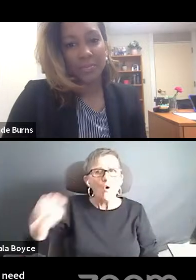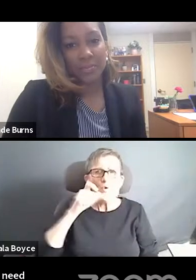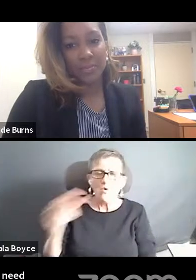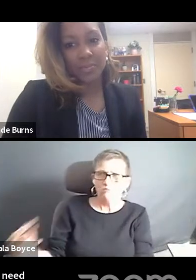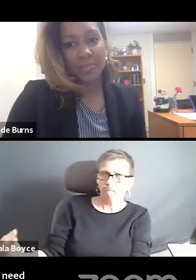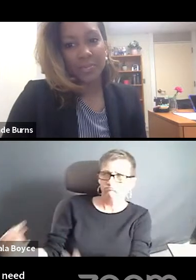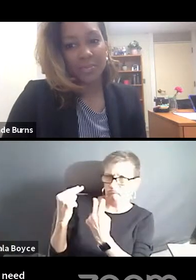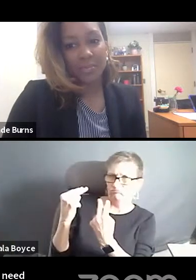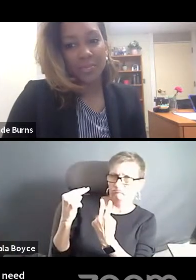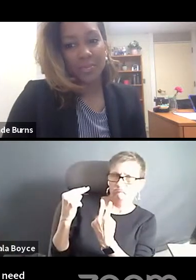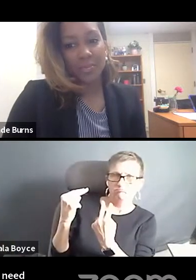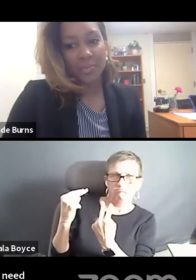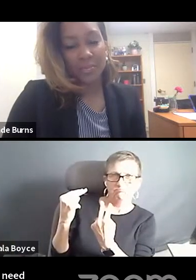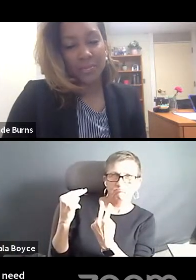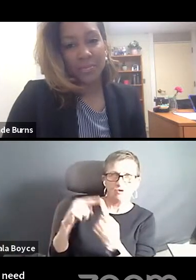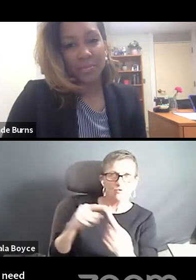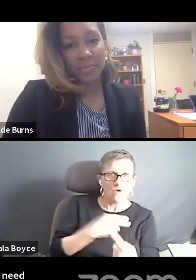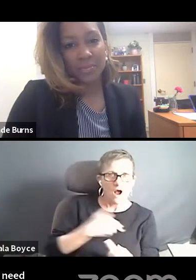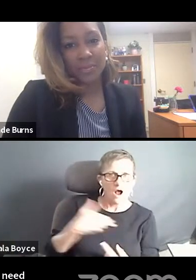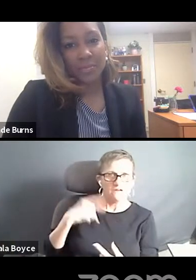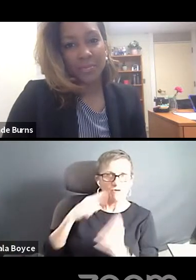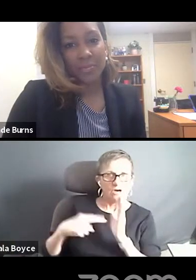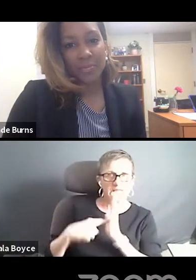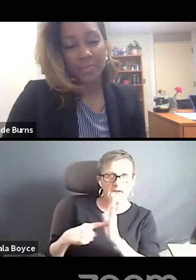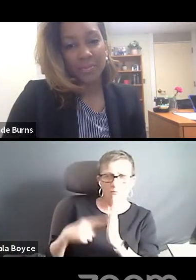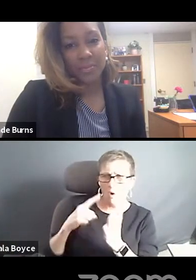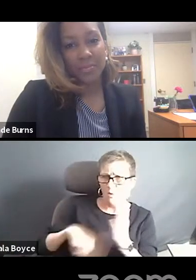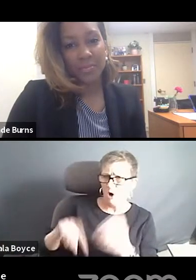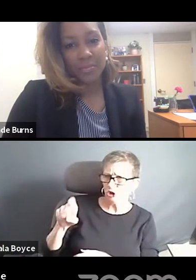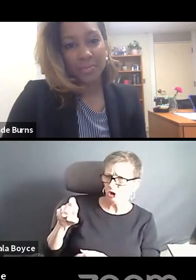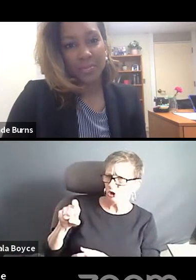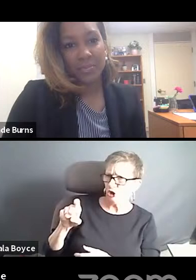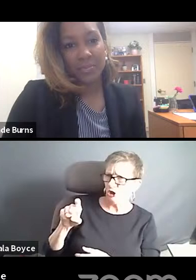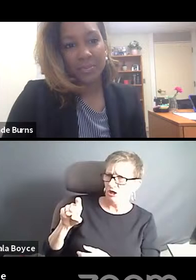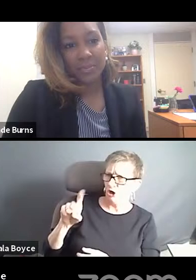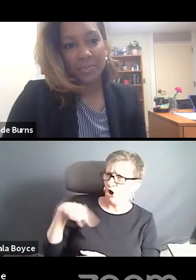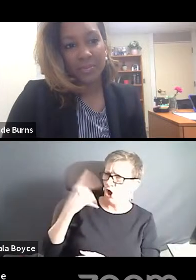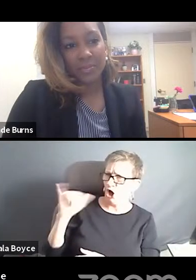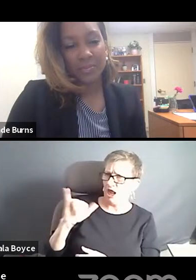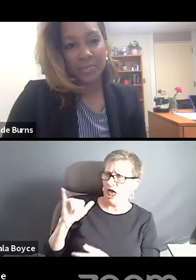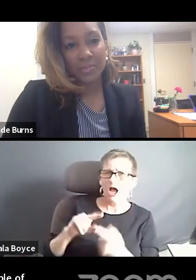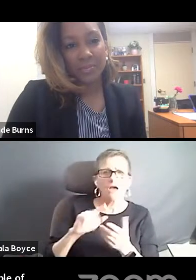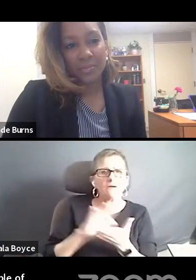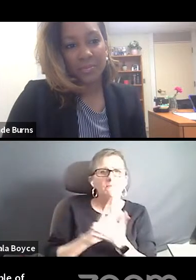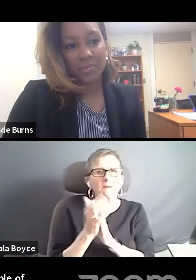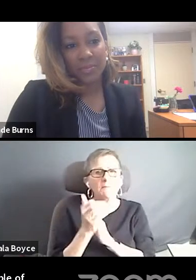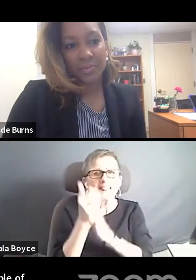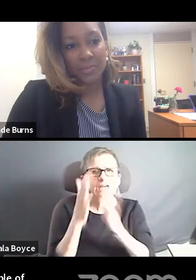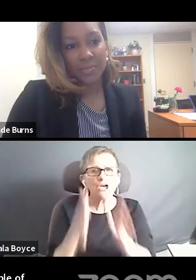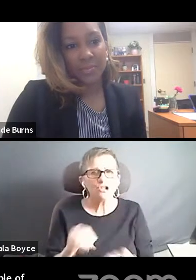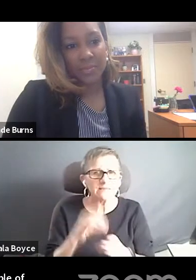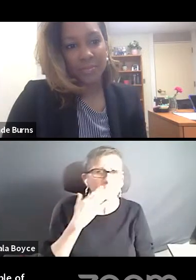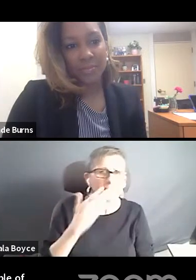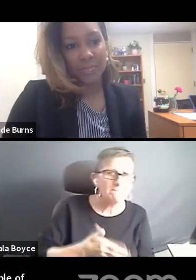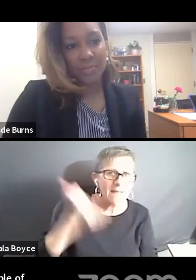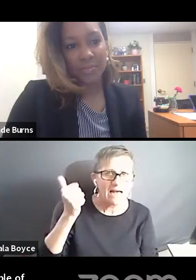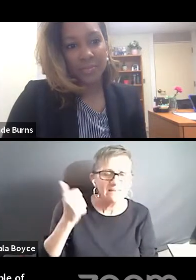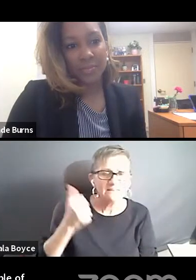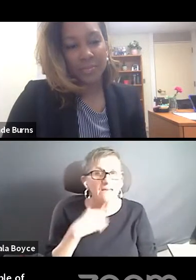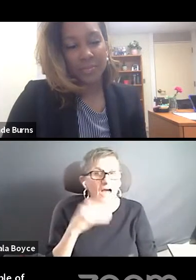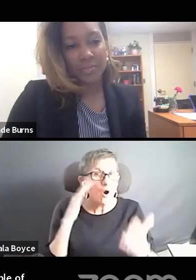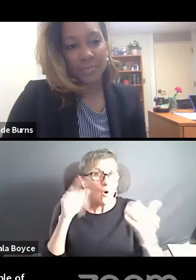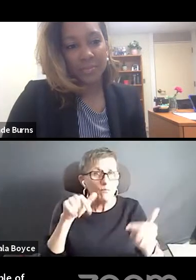an example of what it should mean to be the leaders and the best. So I hope that this is an open and